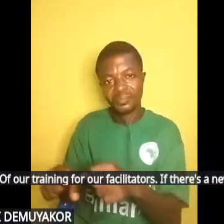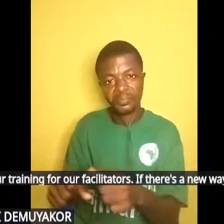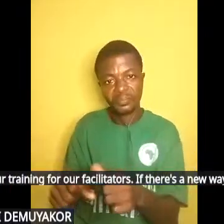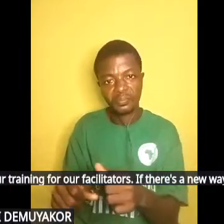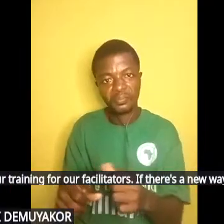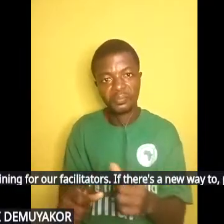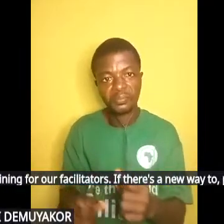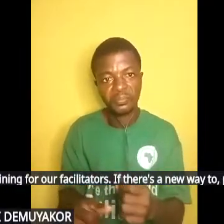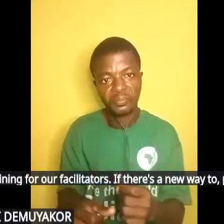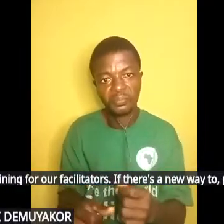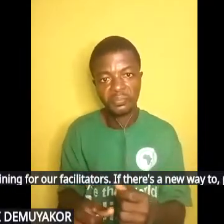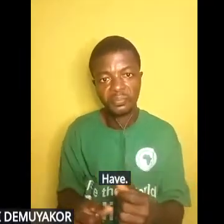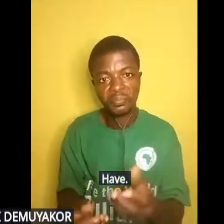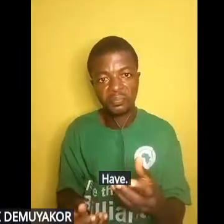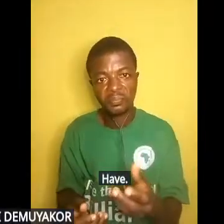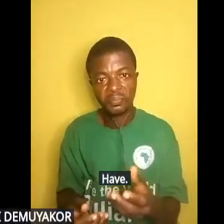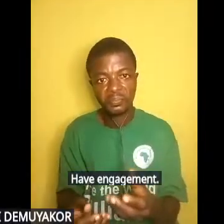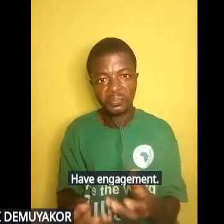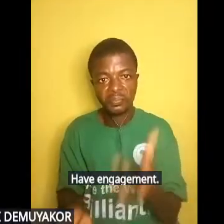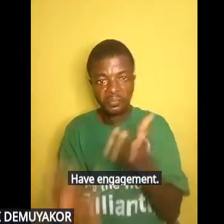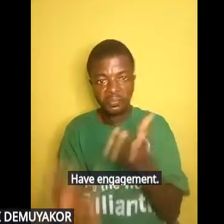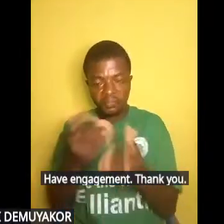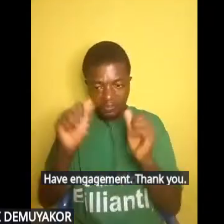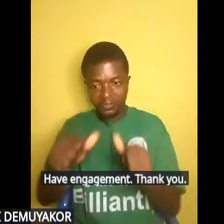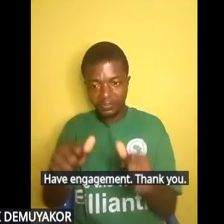through to have engagement. Thank you.